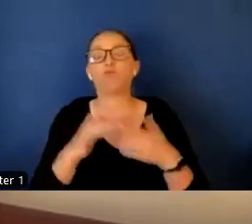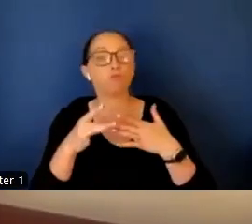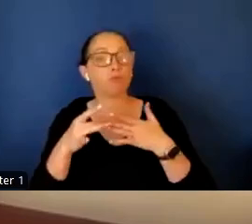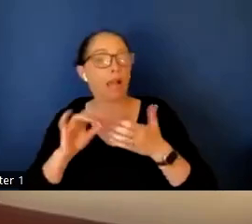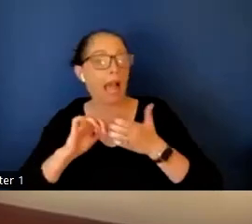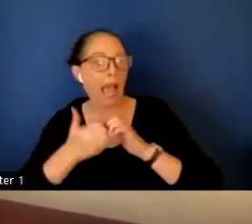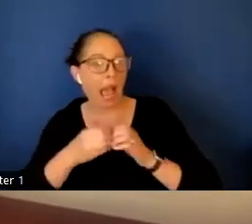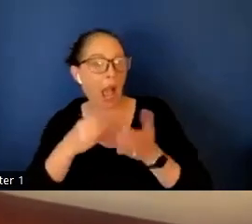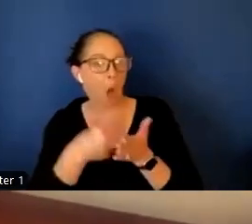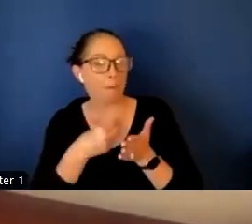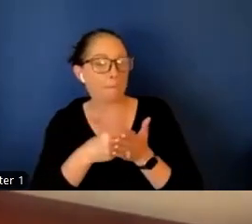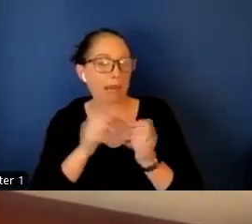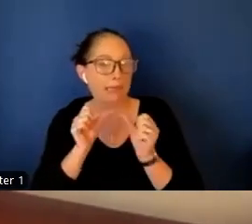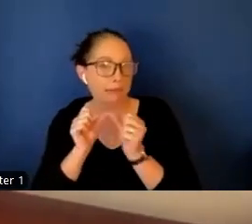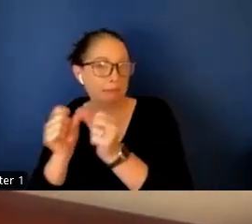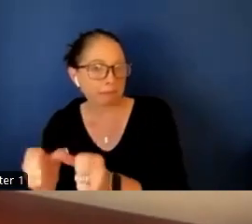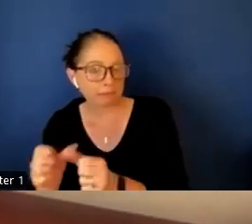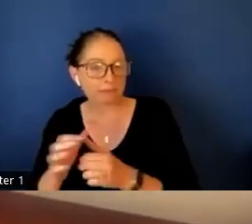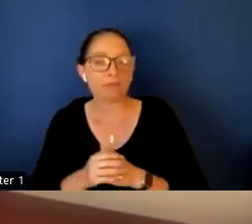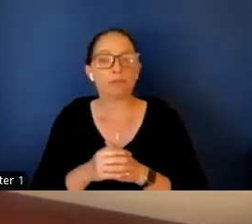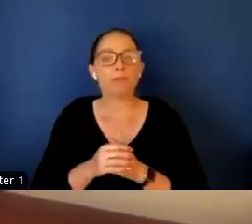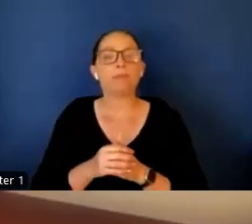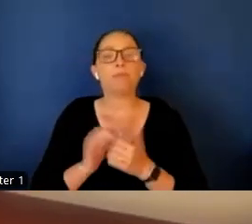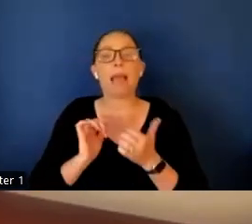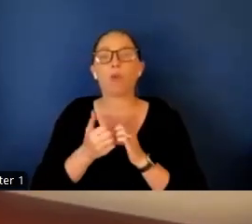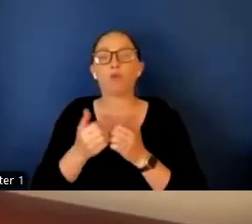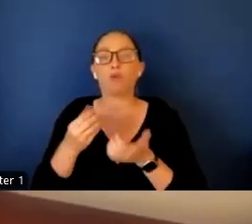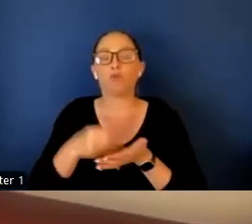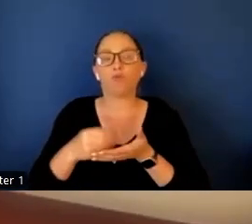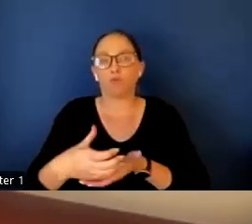last, how to get a piece of the pie, so to speak.